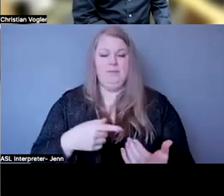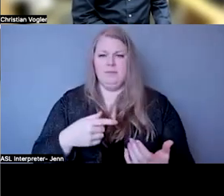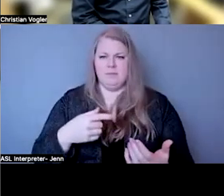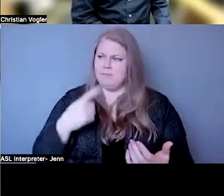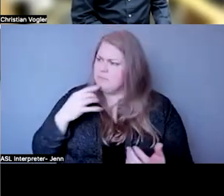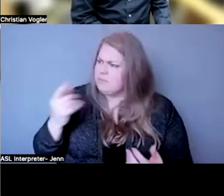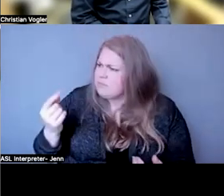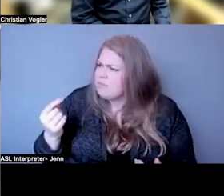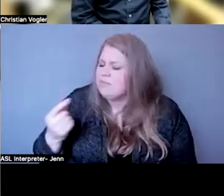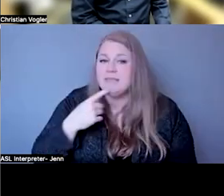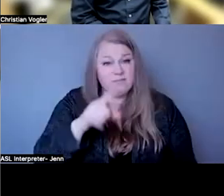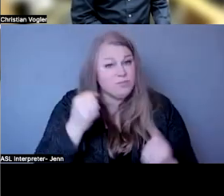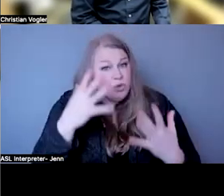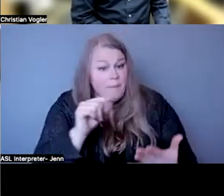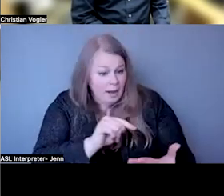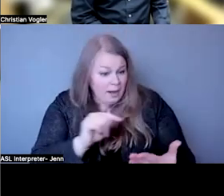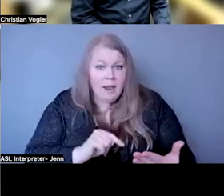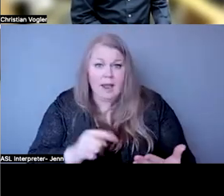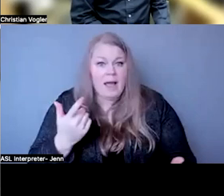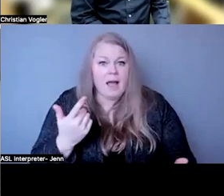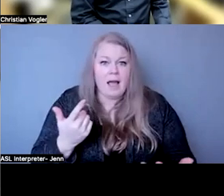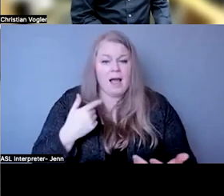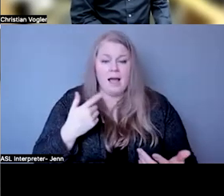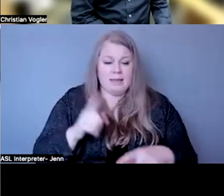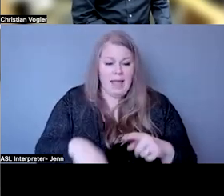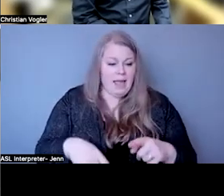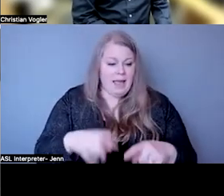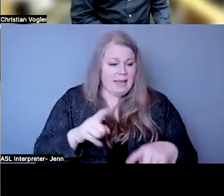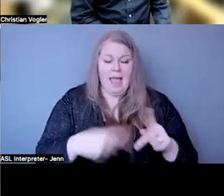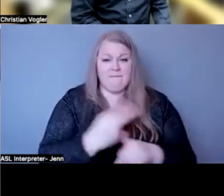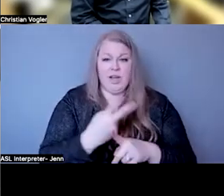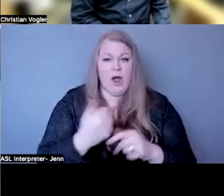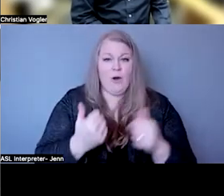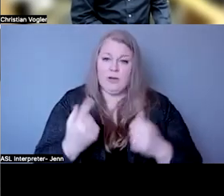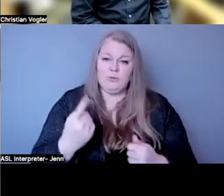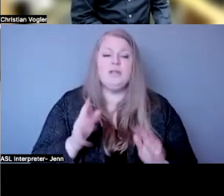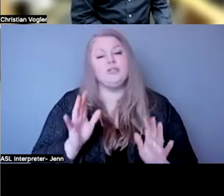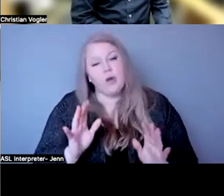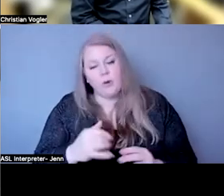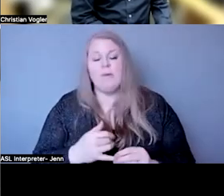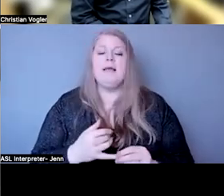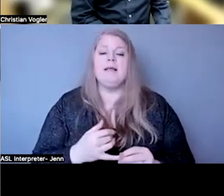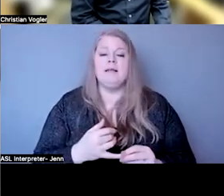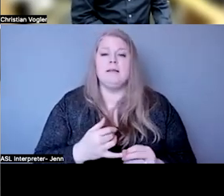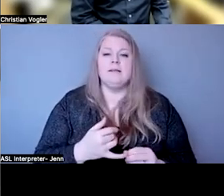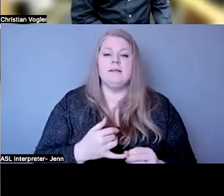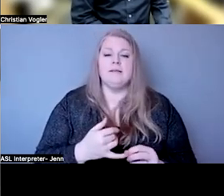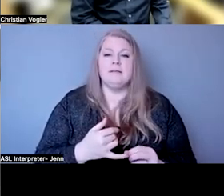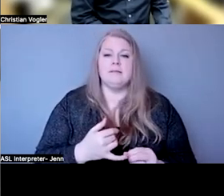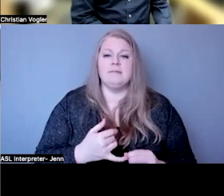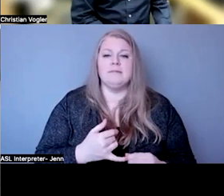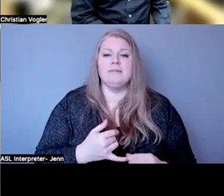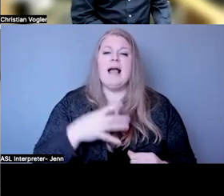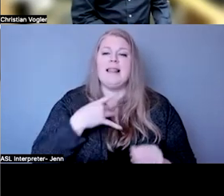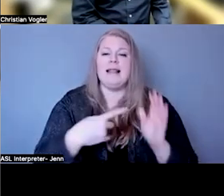that? There's so many of them that you can't figure out which one. So here's where I love the